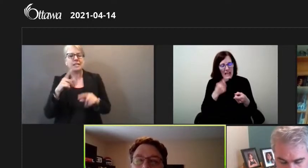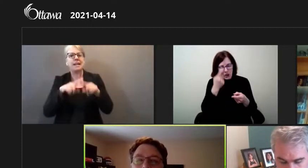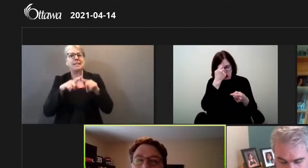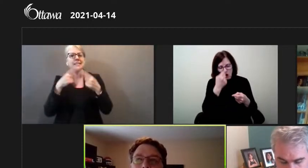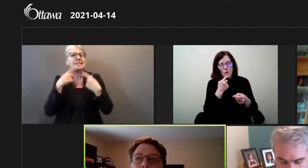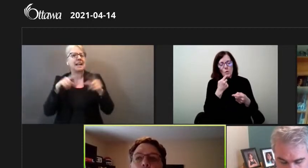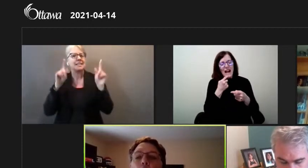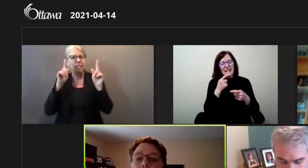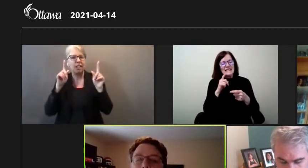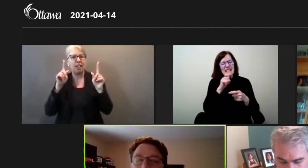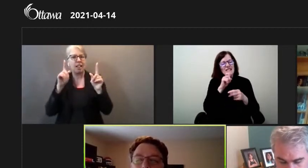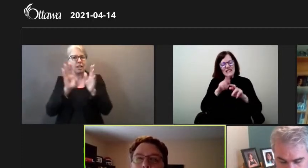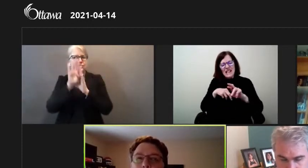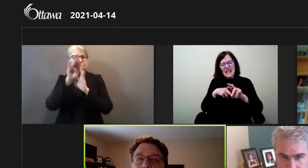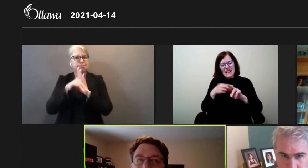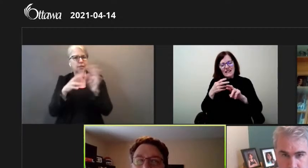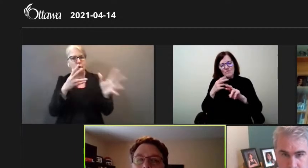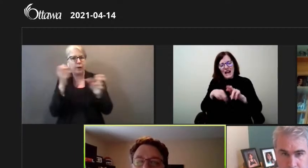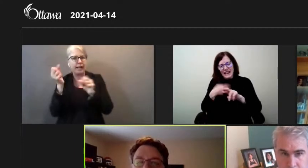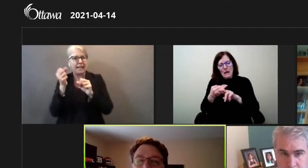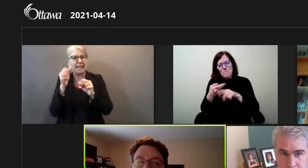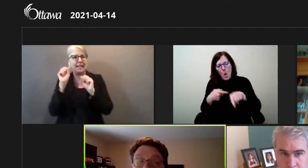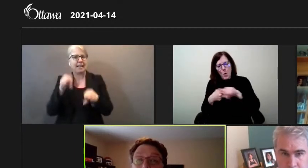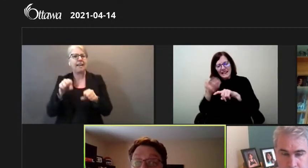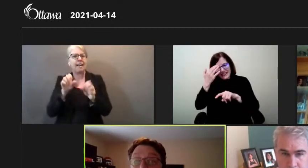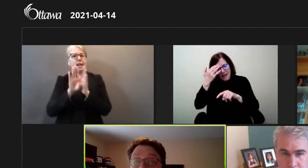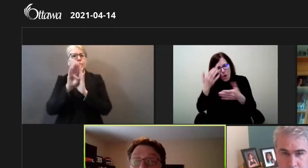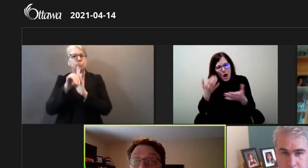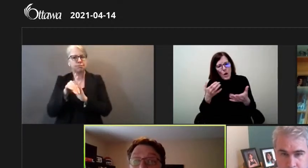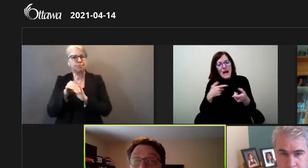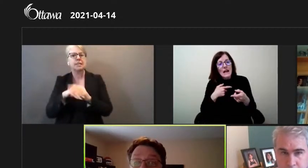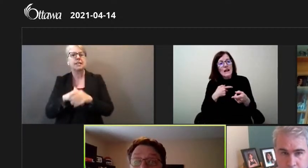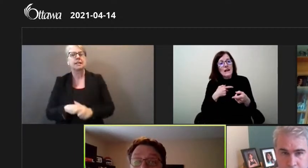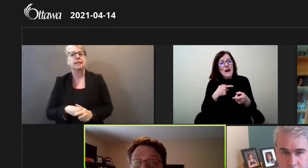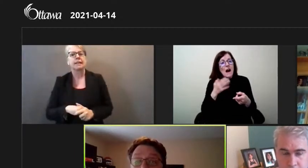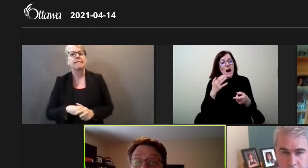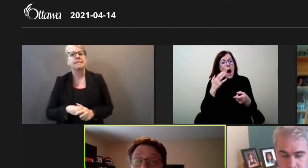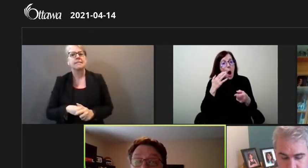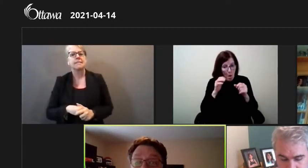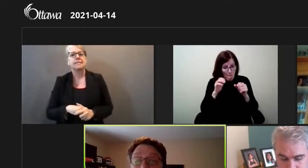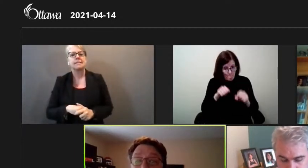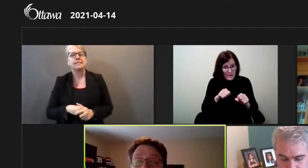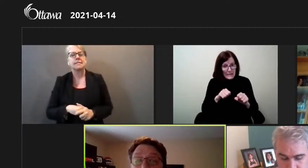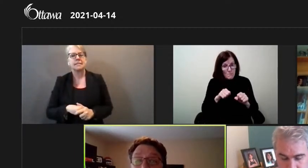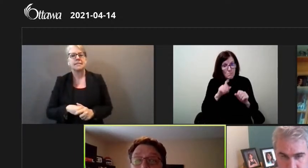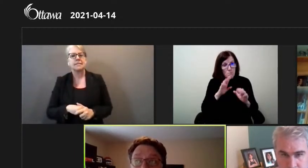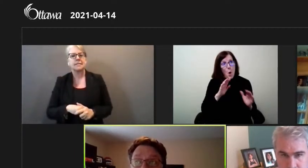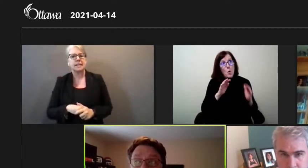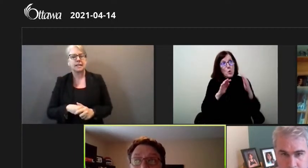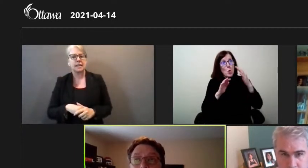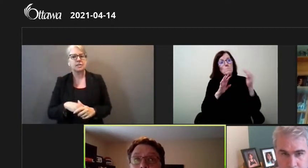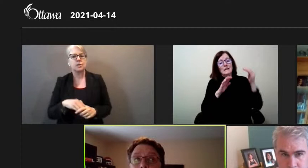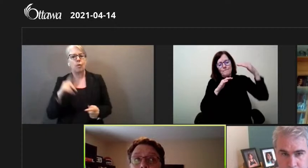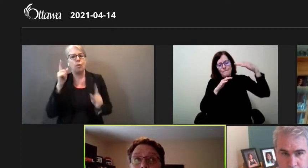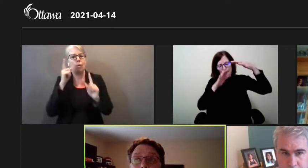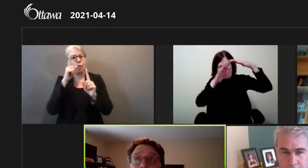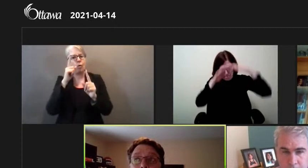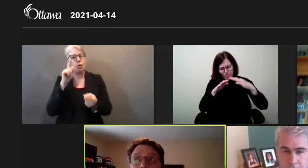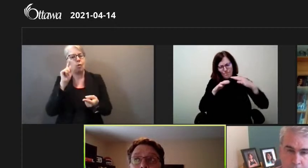are and how quickly we can bend the curve and get the transmission down